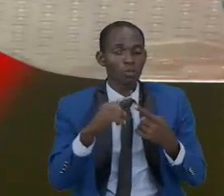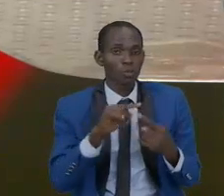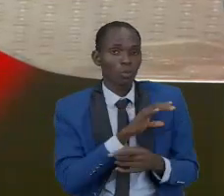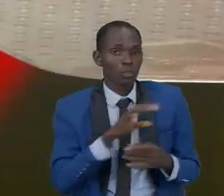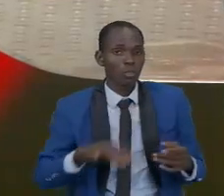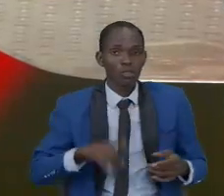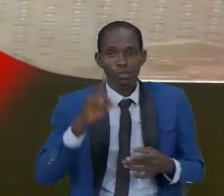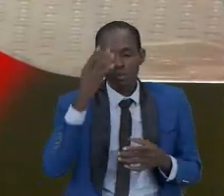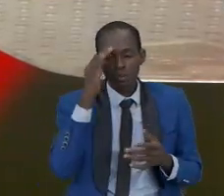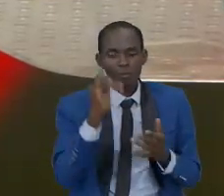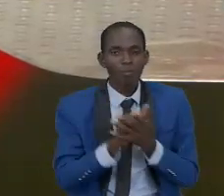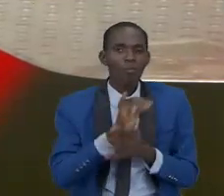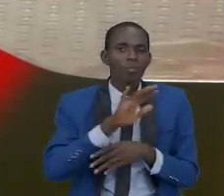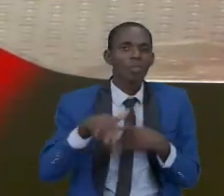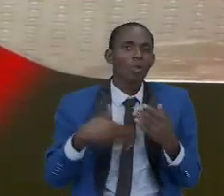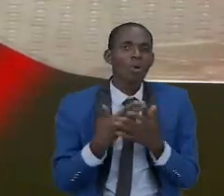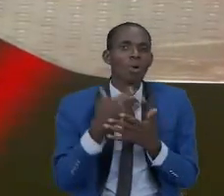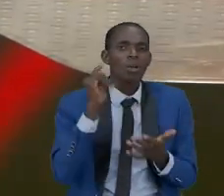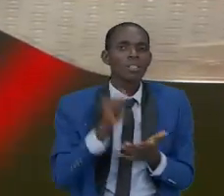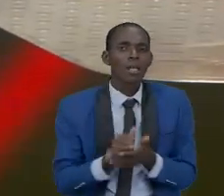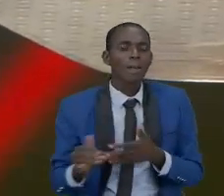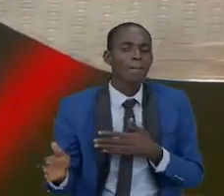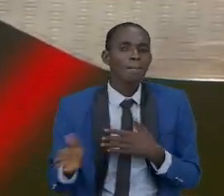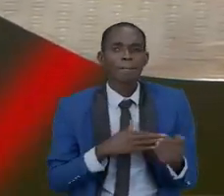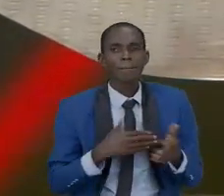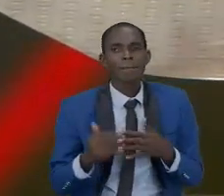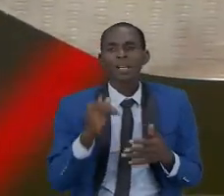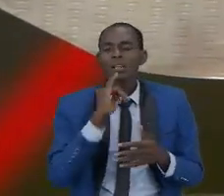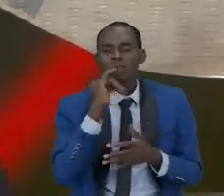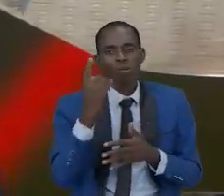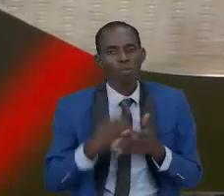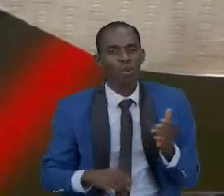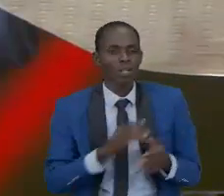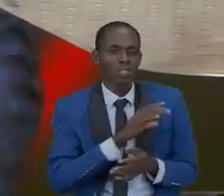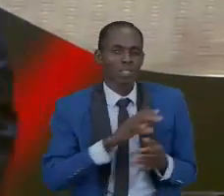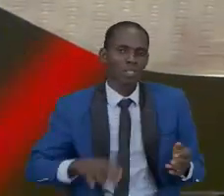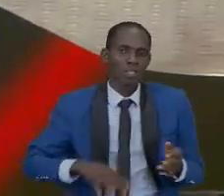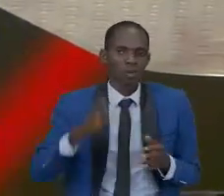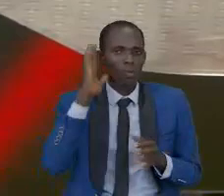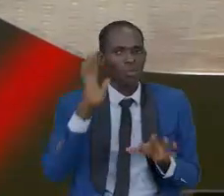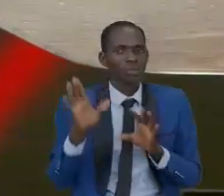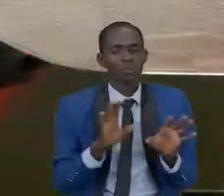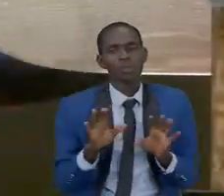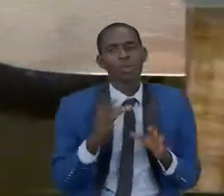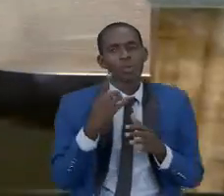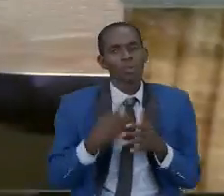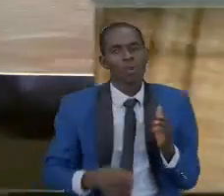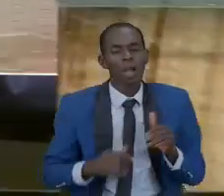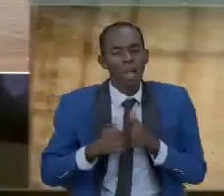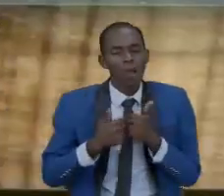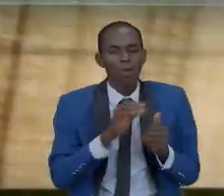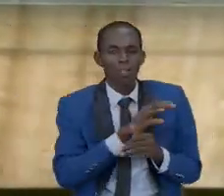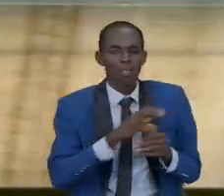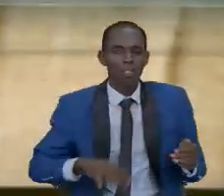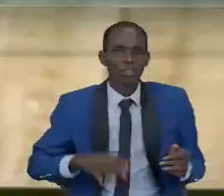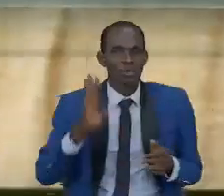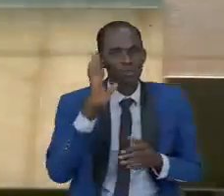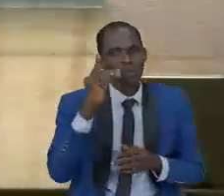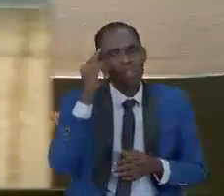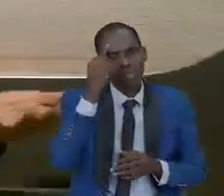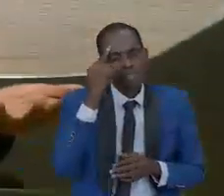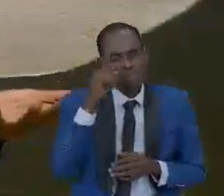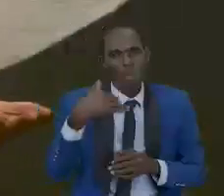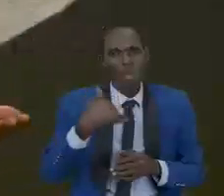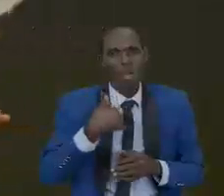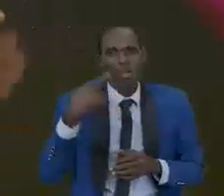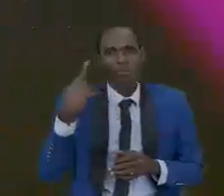you know that all that matters is what Christ will do our Christ or thing you have the thoughts of Christ you